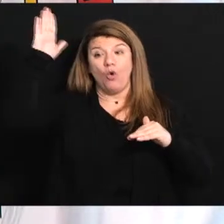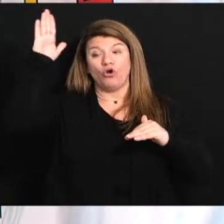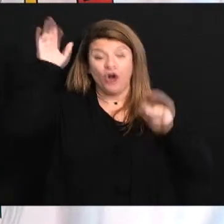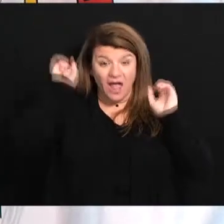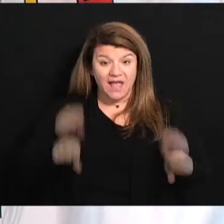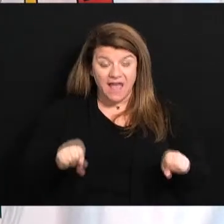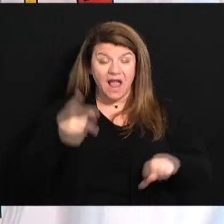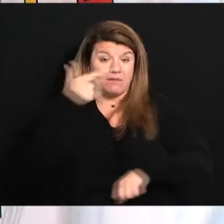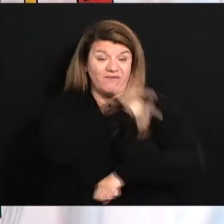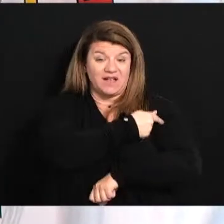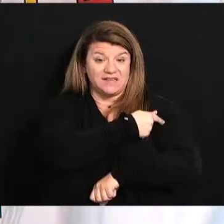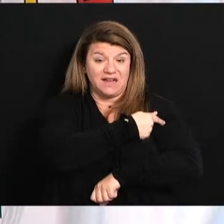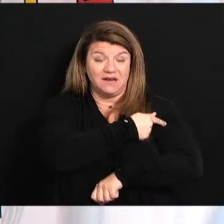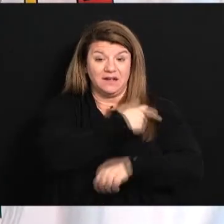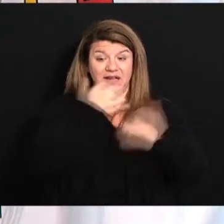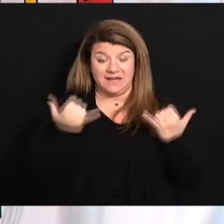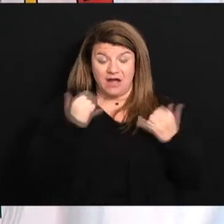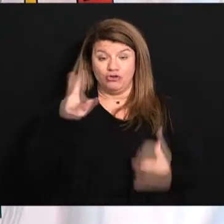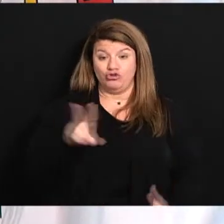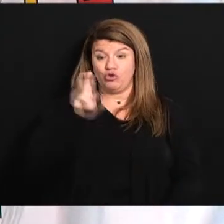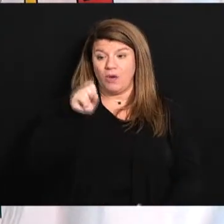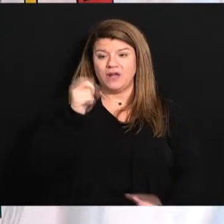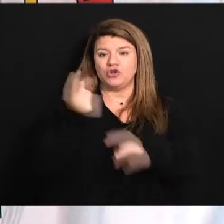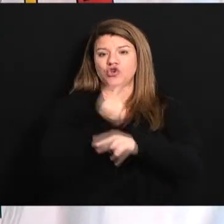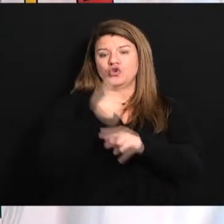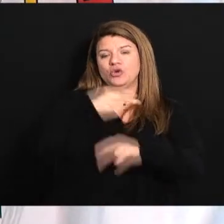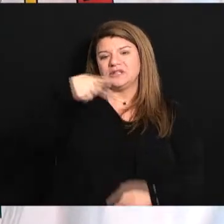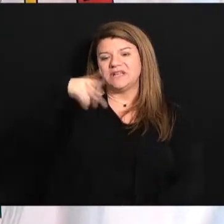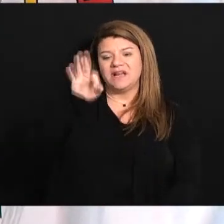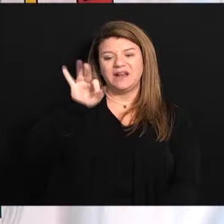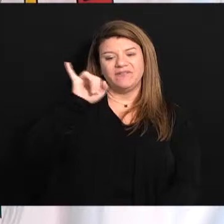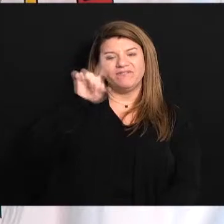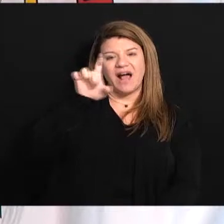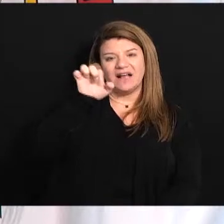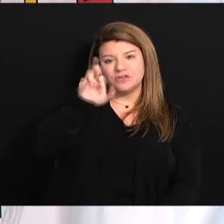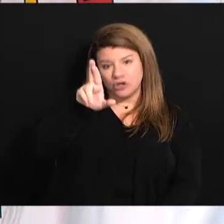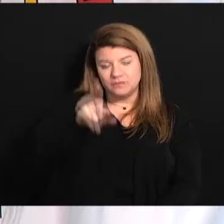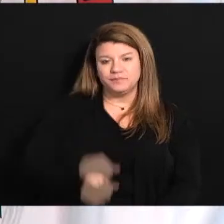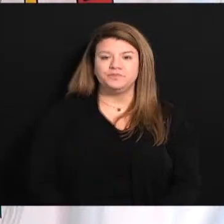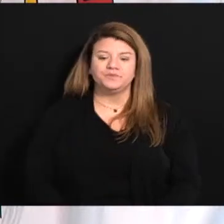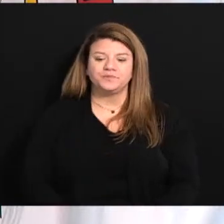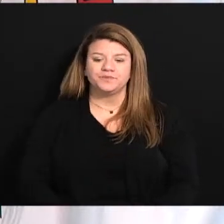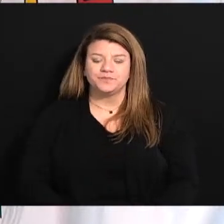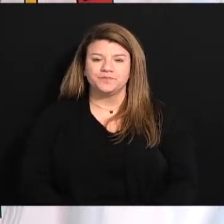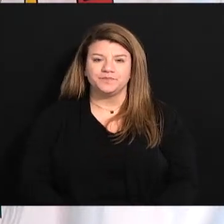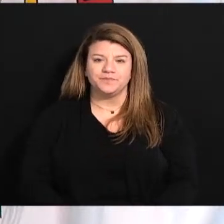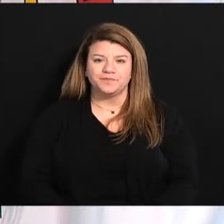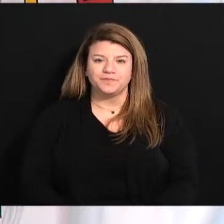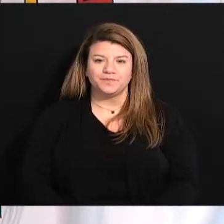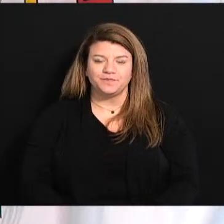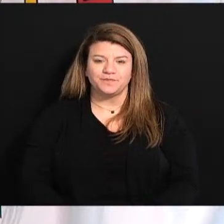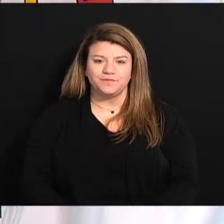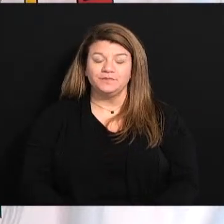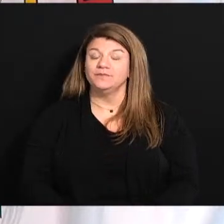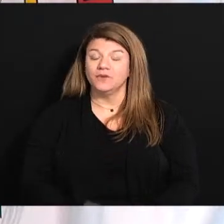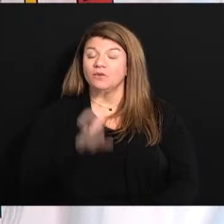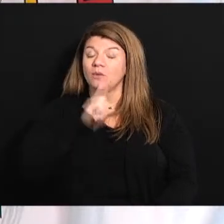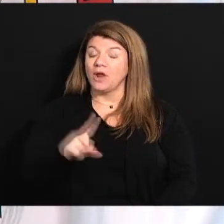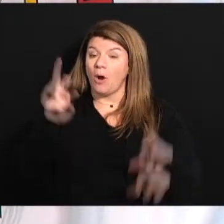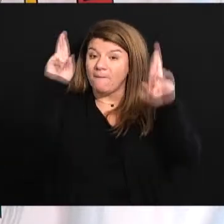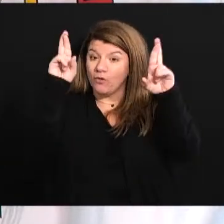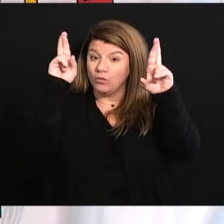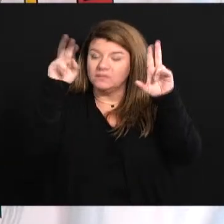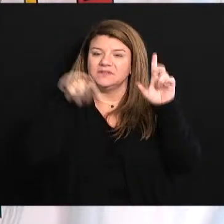be vaccinated in the U.S. using Pfizer vaccines. But nevertheless, you know, we're very hopeful that